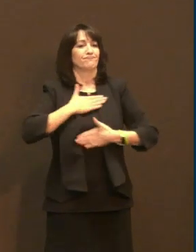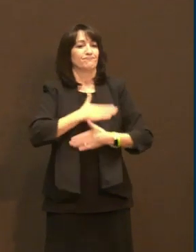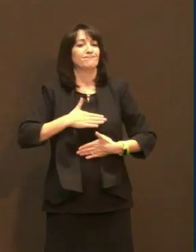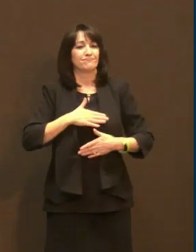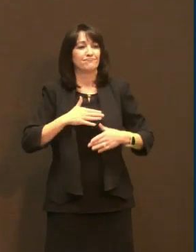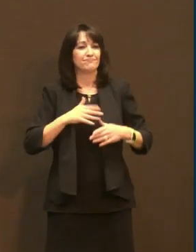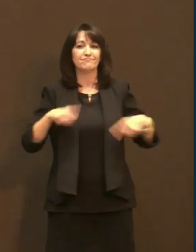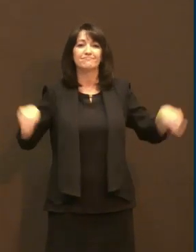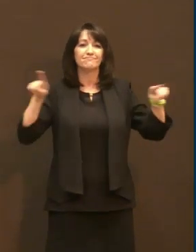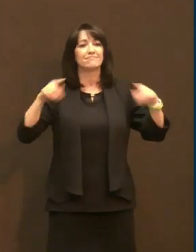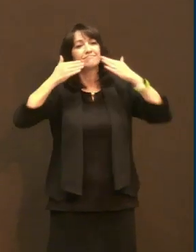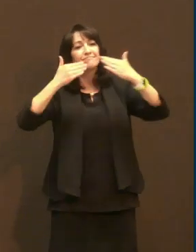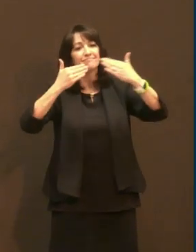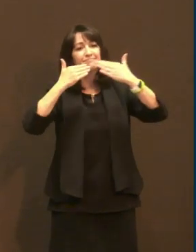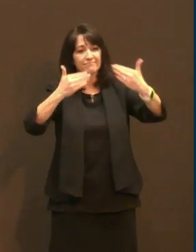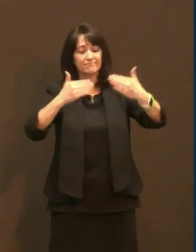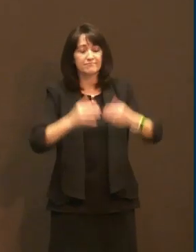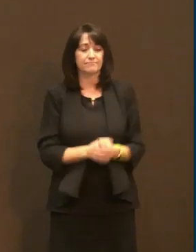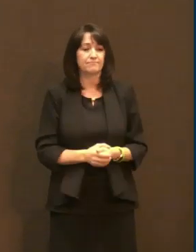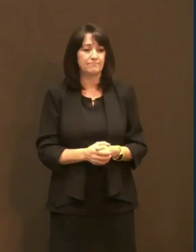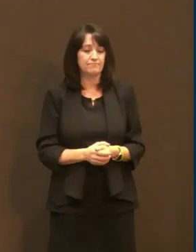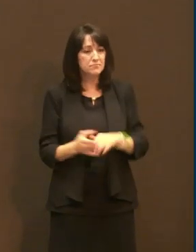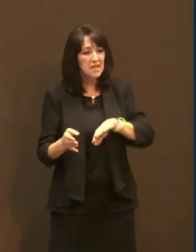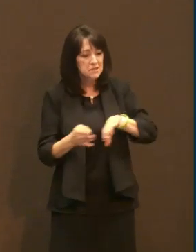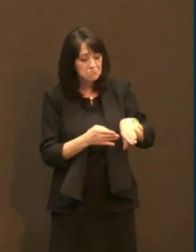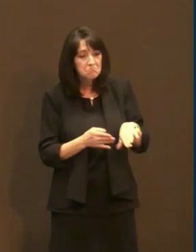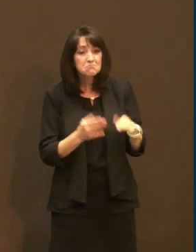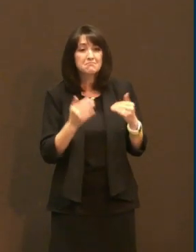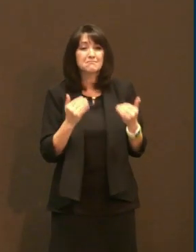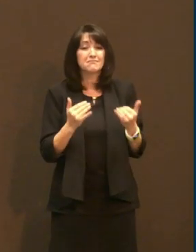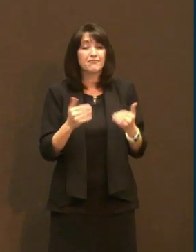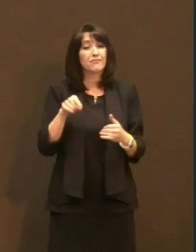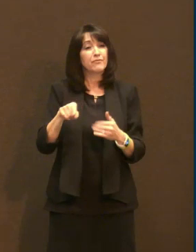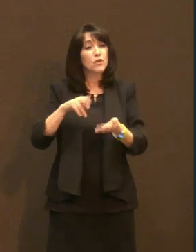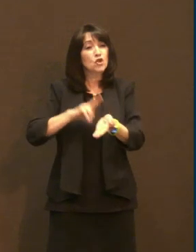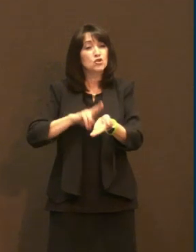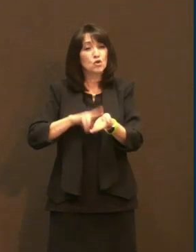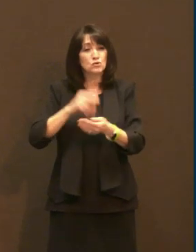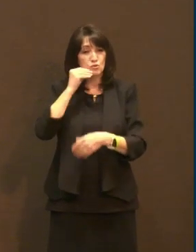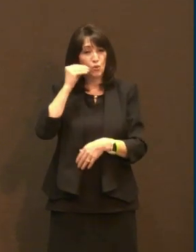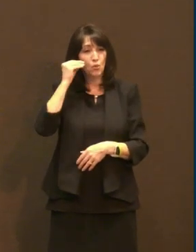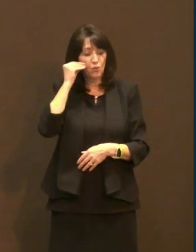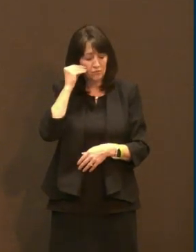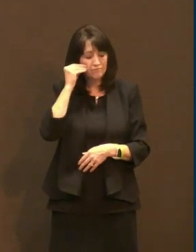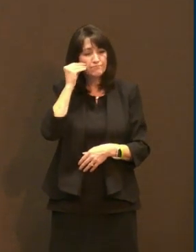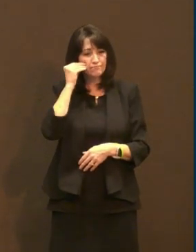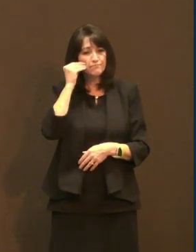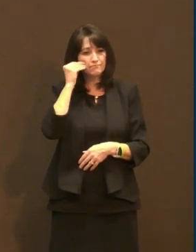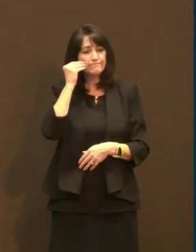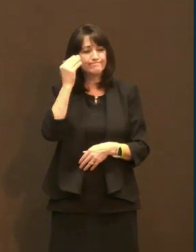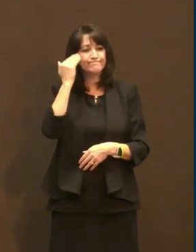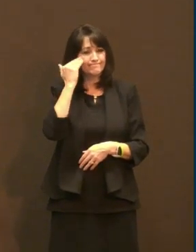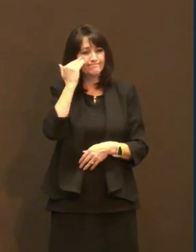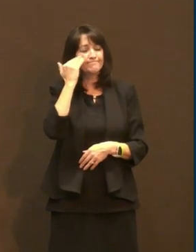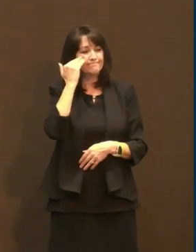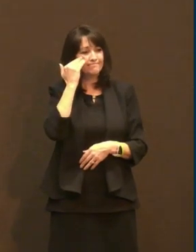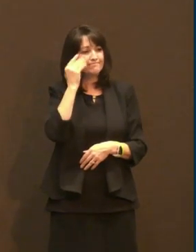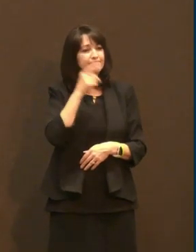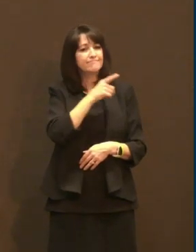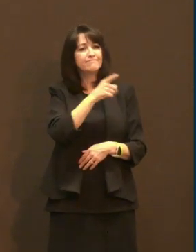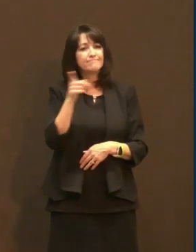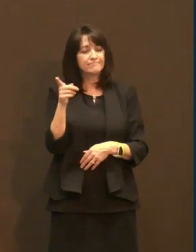So long-term care facilities, as you all know, is an area where we have been extremely concerned,